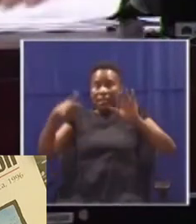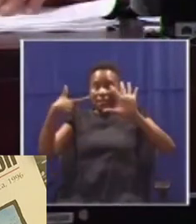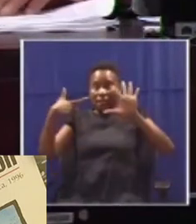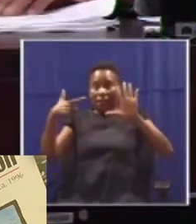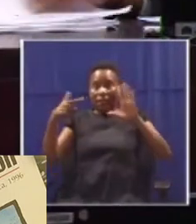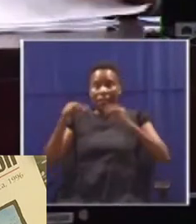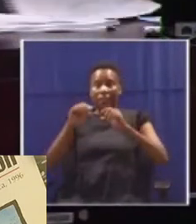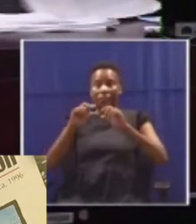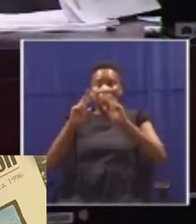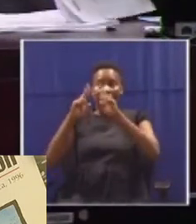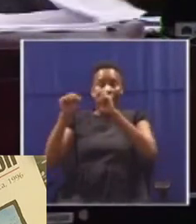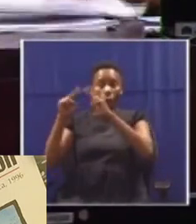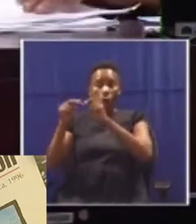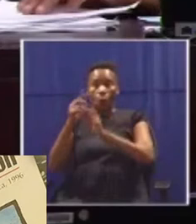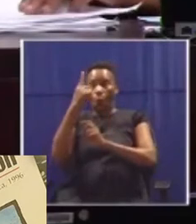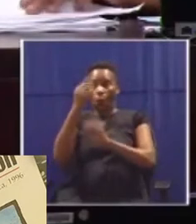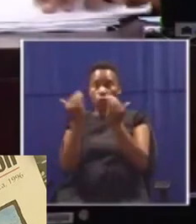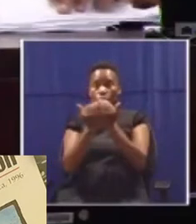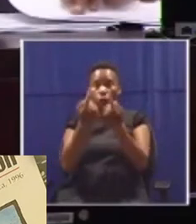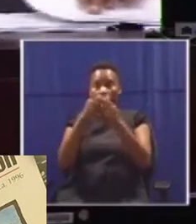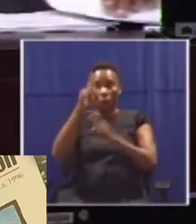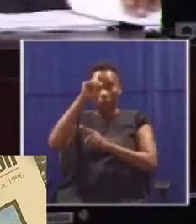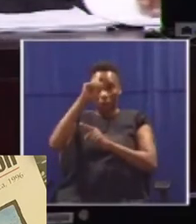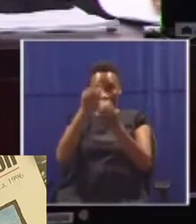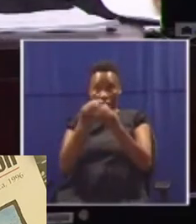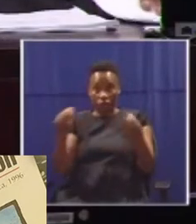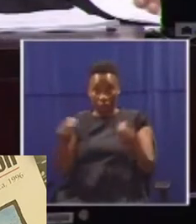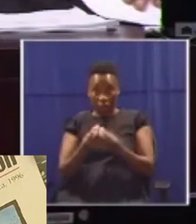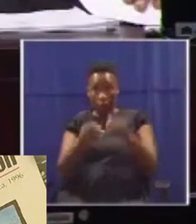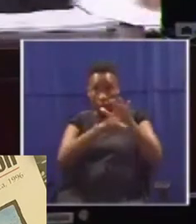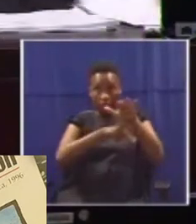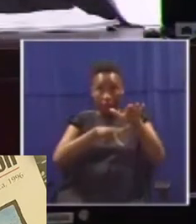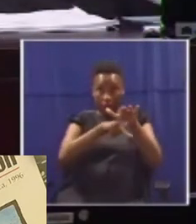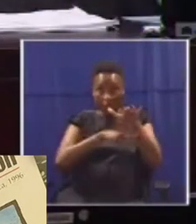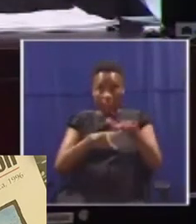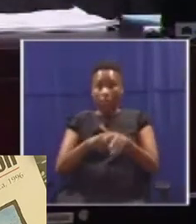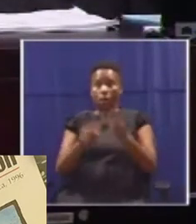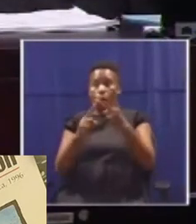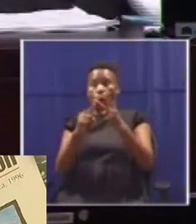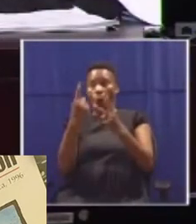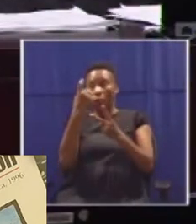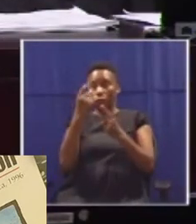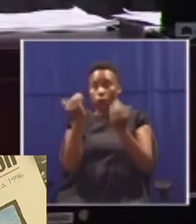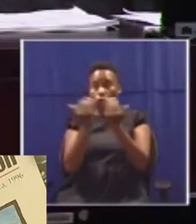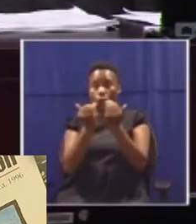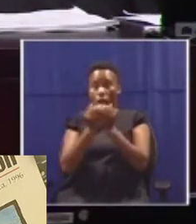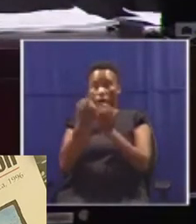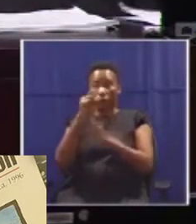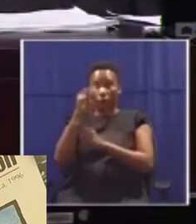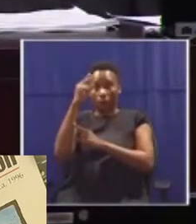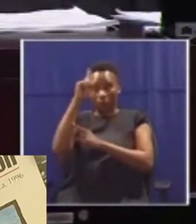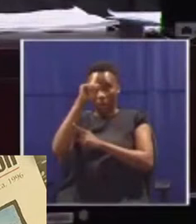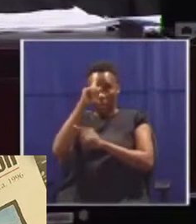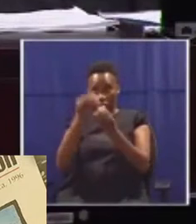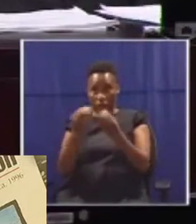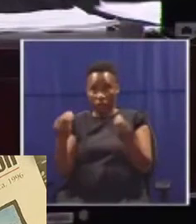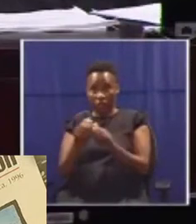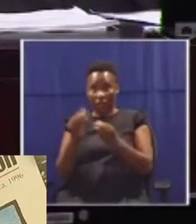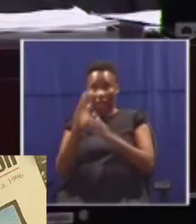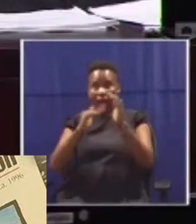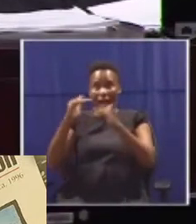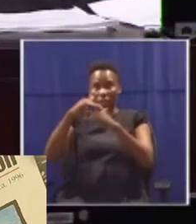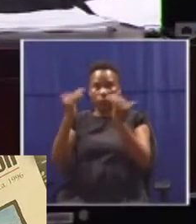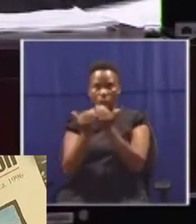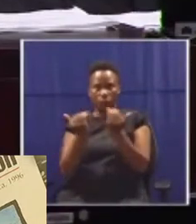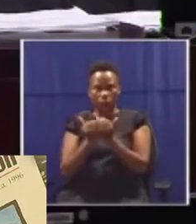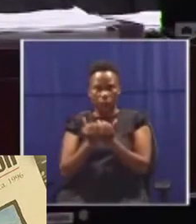school for black children, primary, 1 school for black children, high school. Can we still do